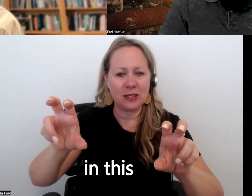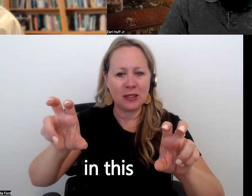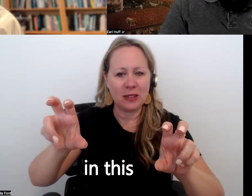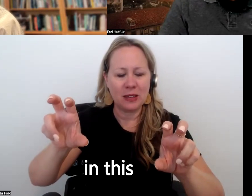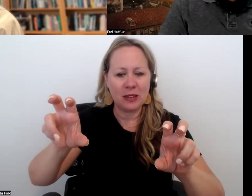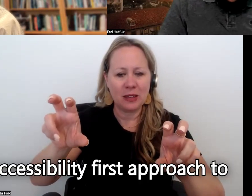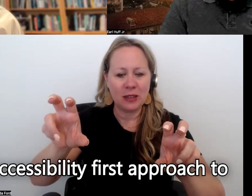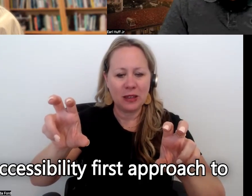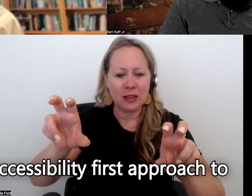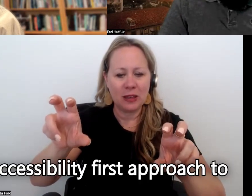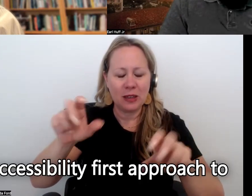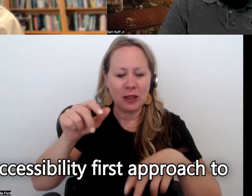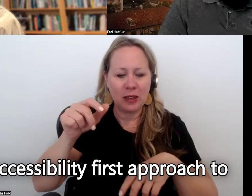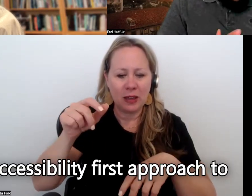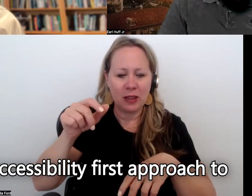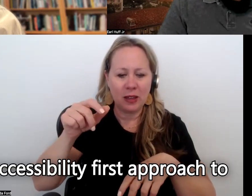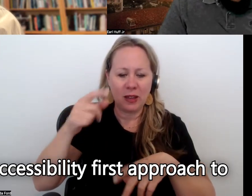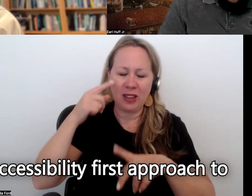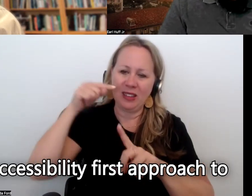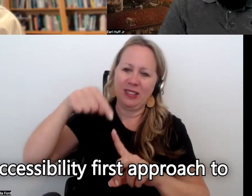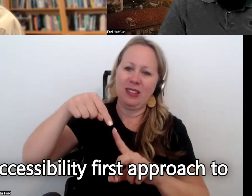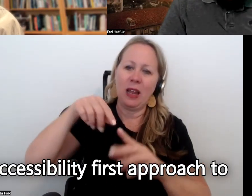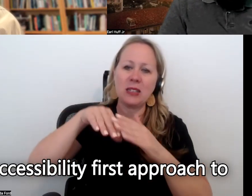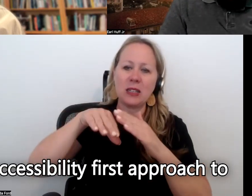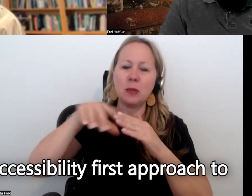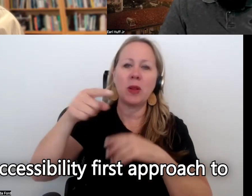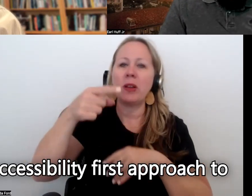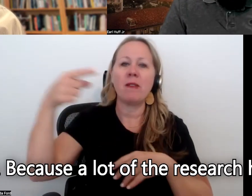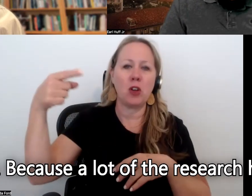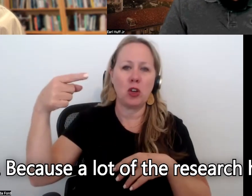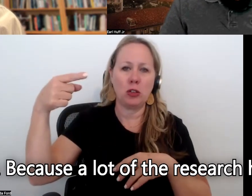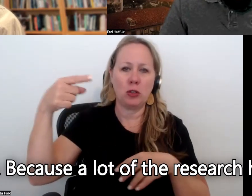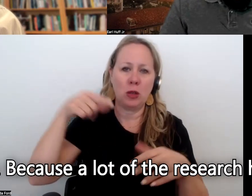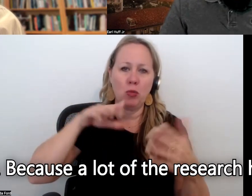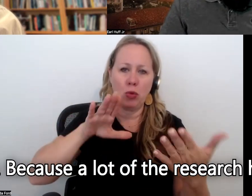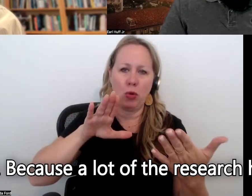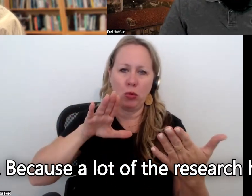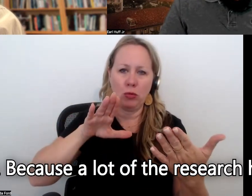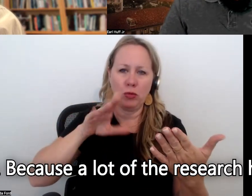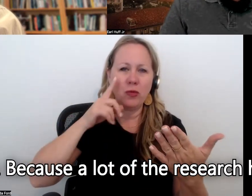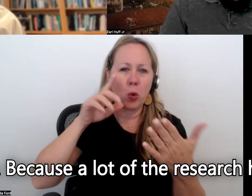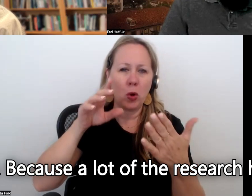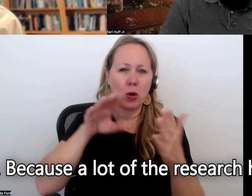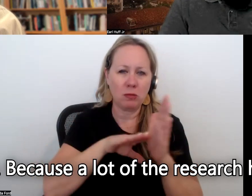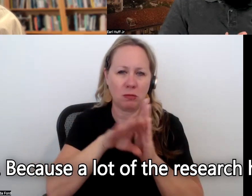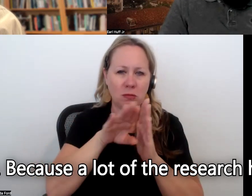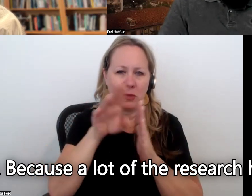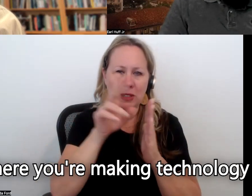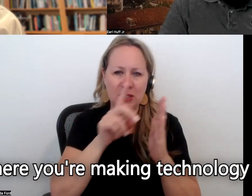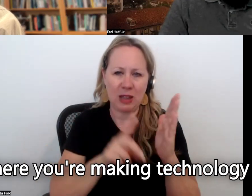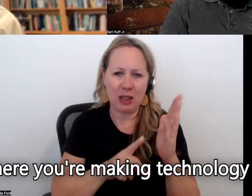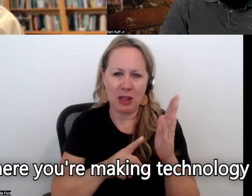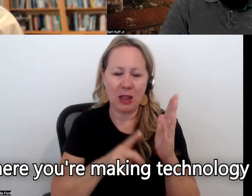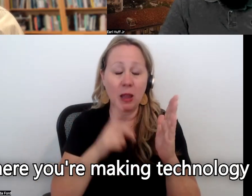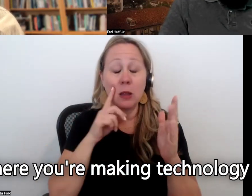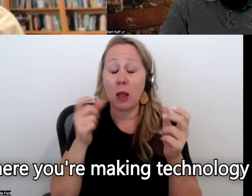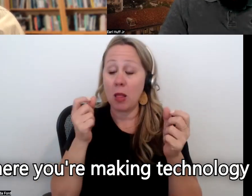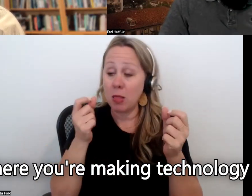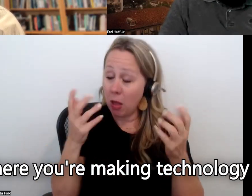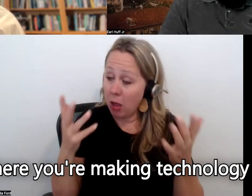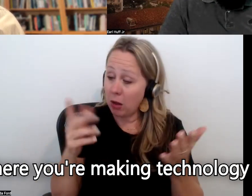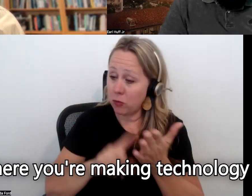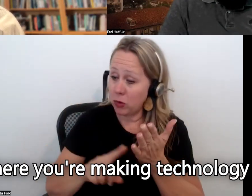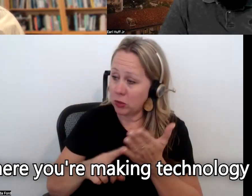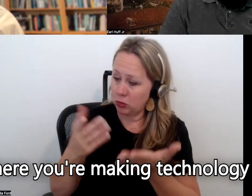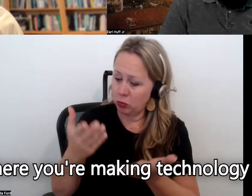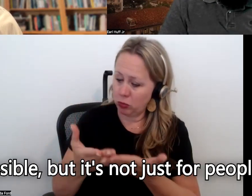uh, this accessibility first approach to design because a lot of the research has shown where you're